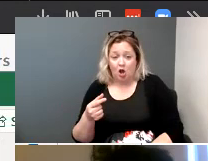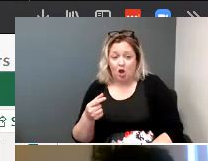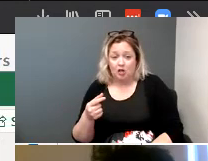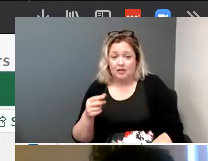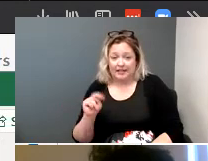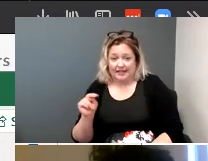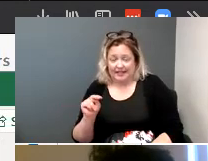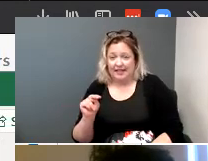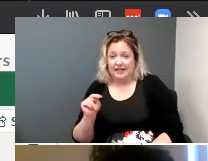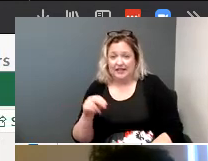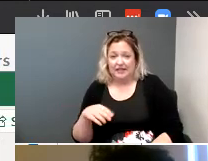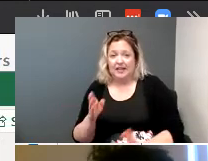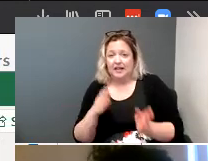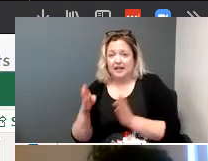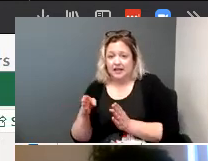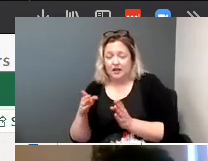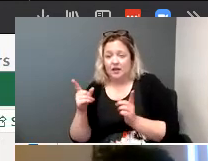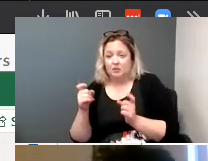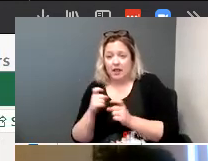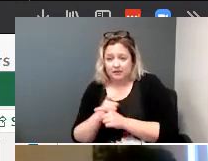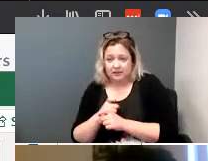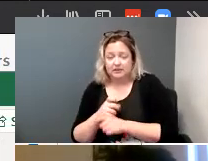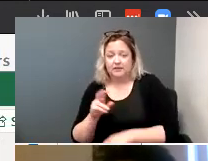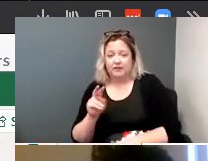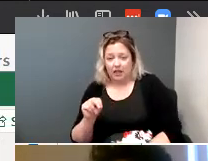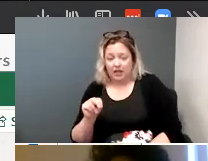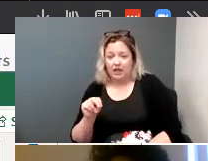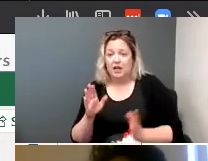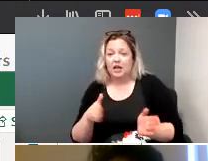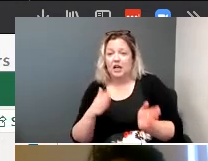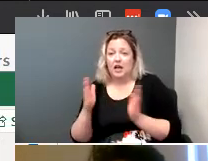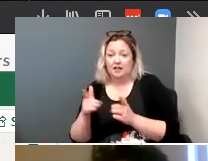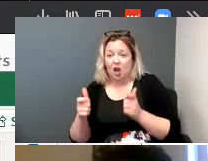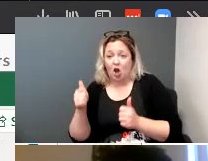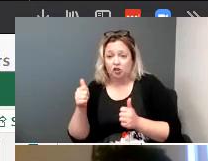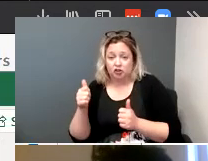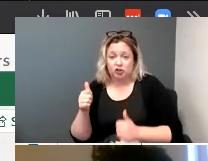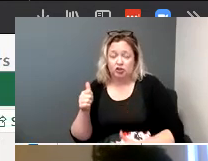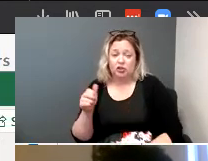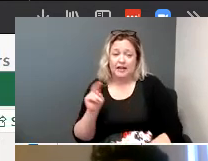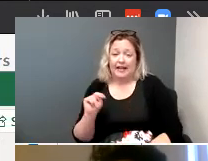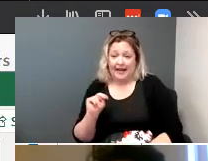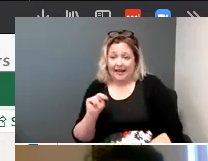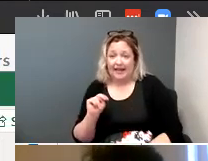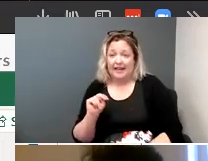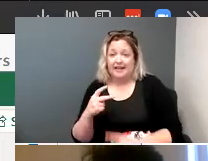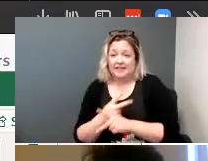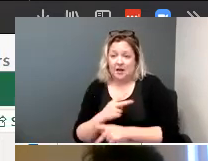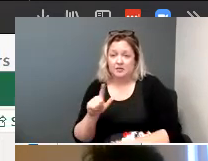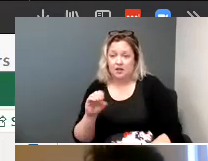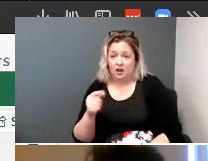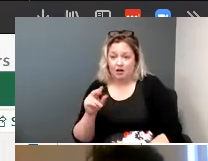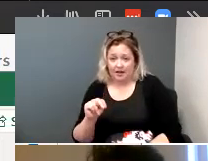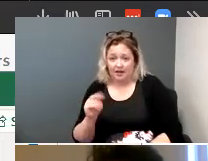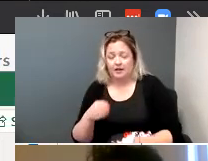we have complexities in terms of n. Then we have larger than that, that is n times log of n. Then we have n squared,